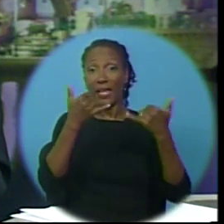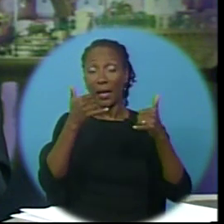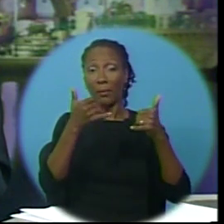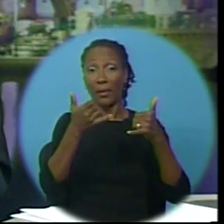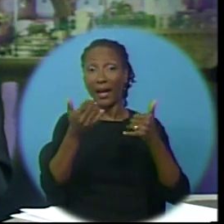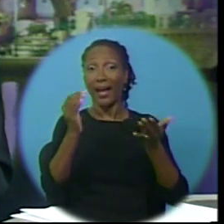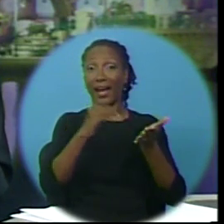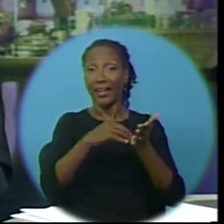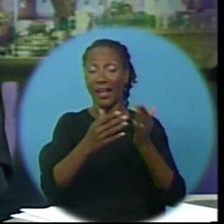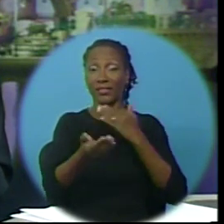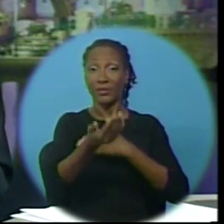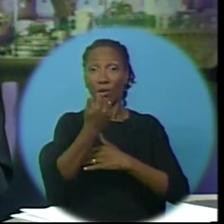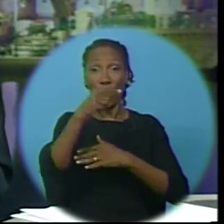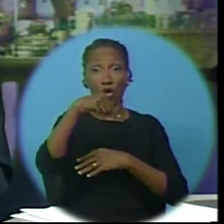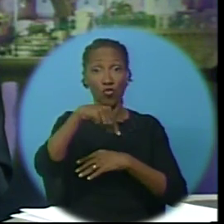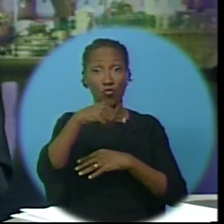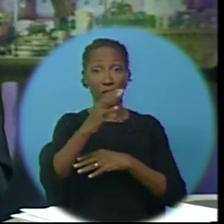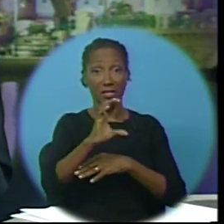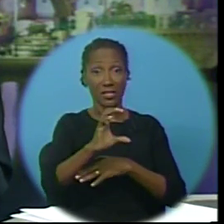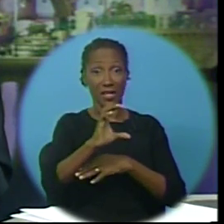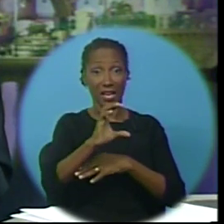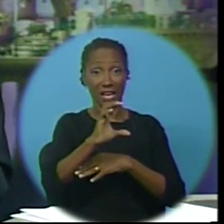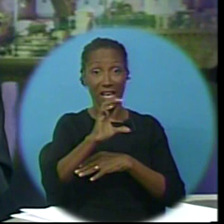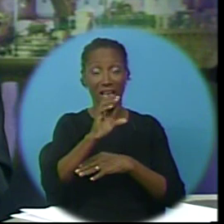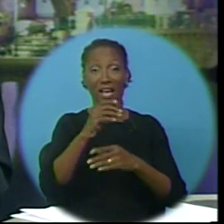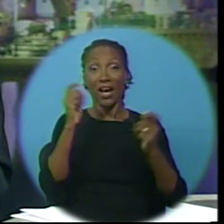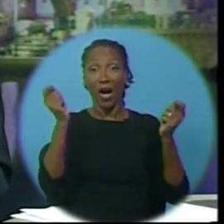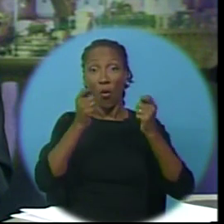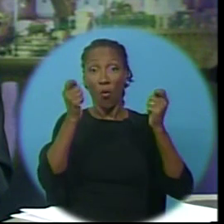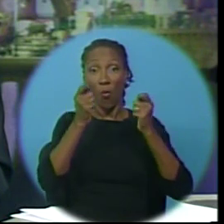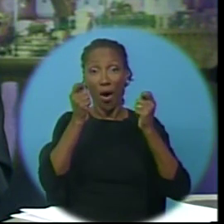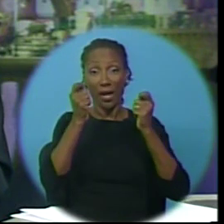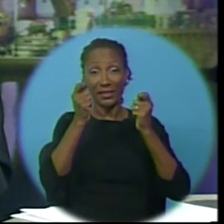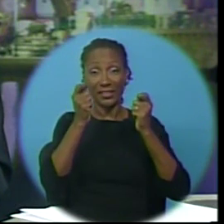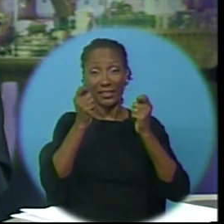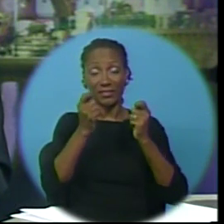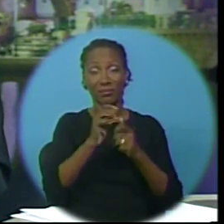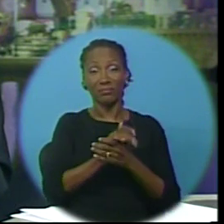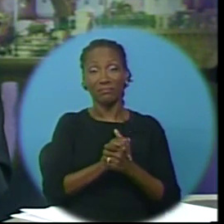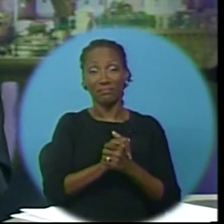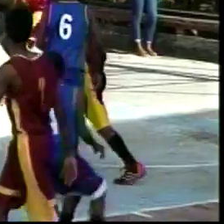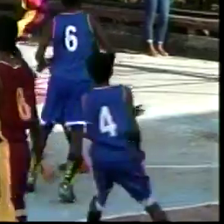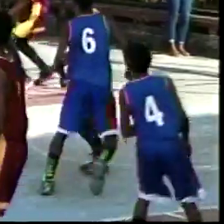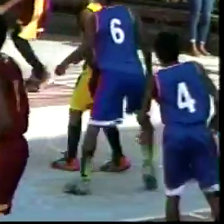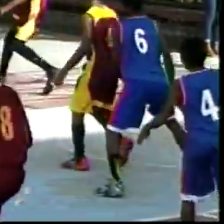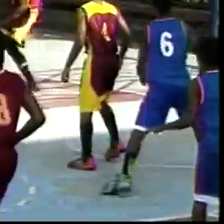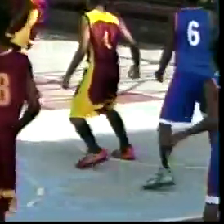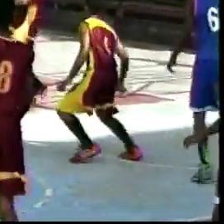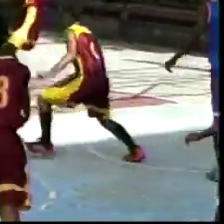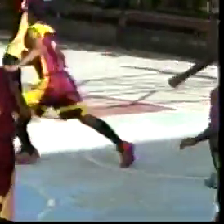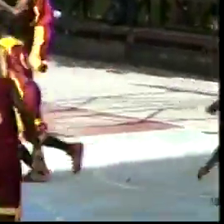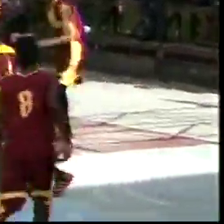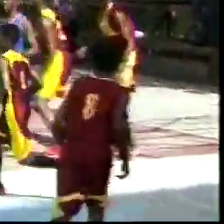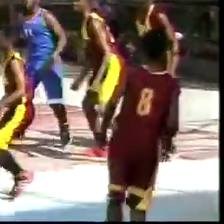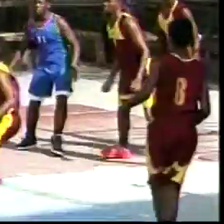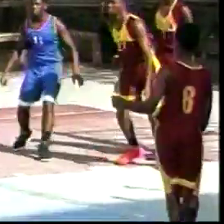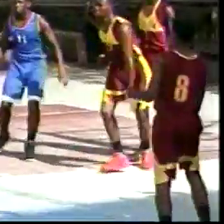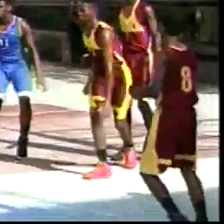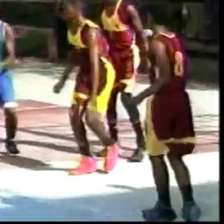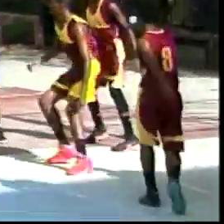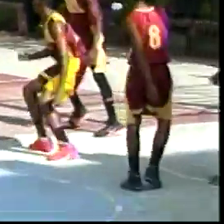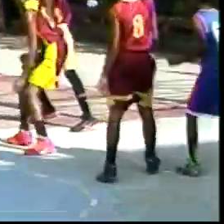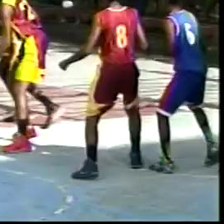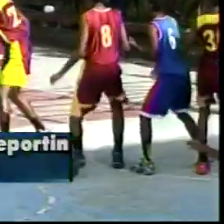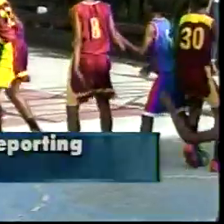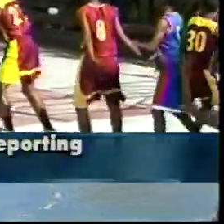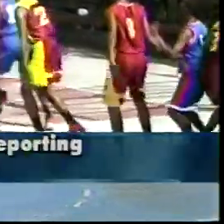morning, and QC were able to get the narrow victory. CBC's Sean Green reports. Harrison College taking on QC in